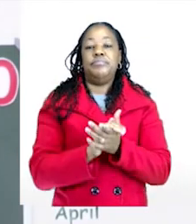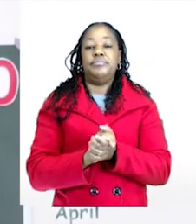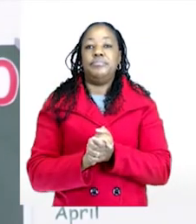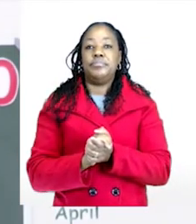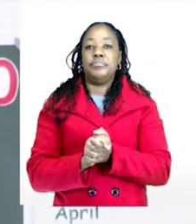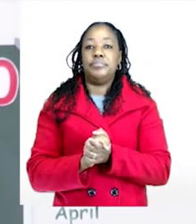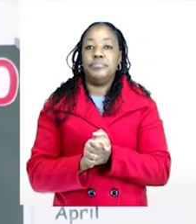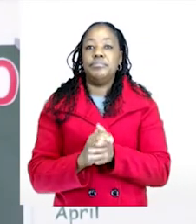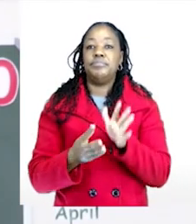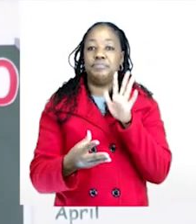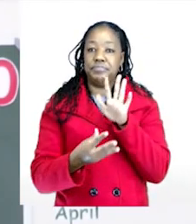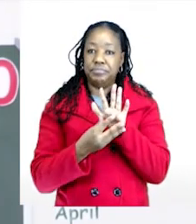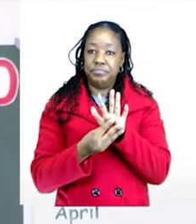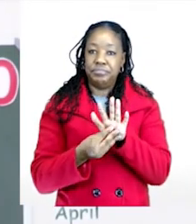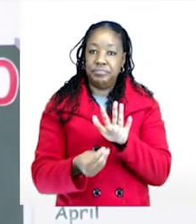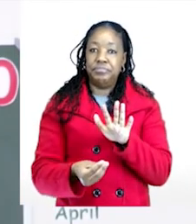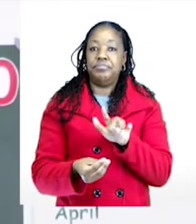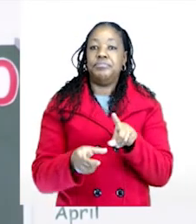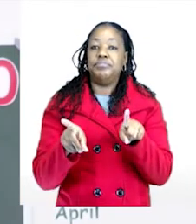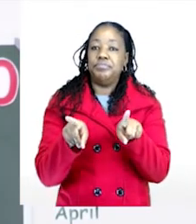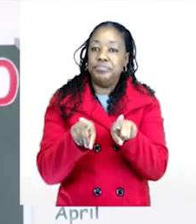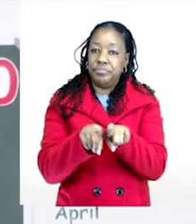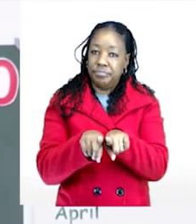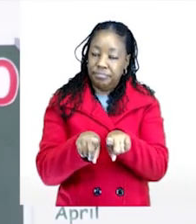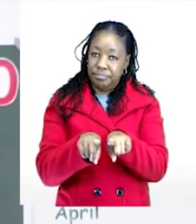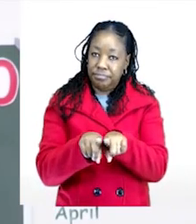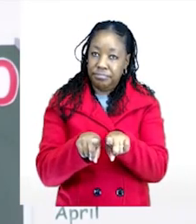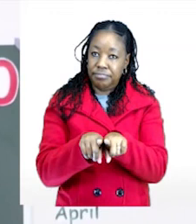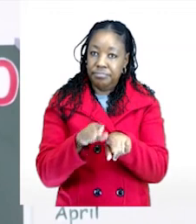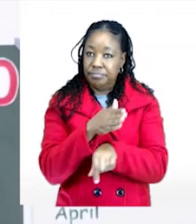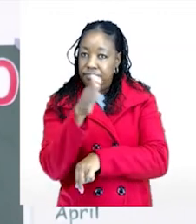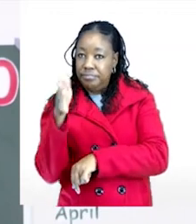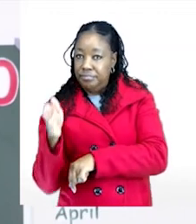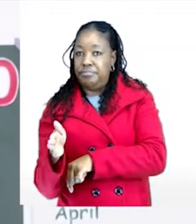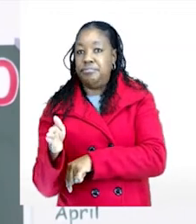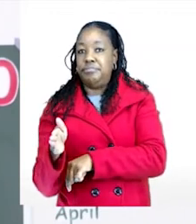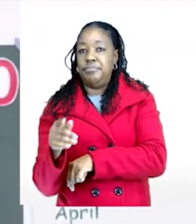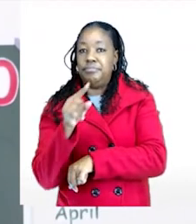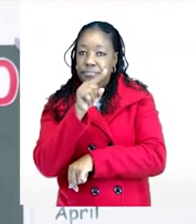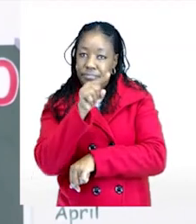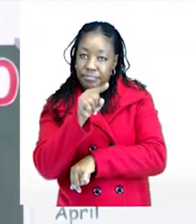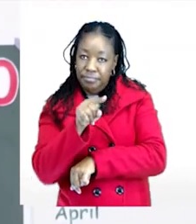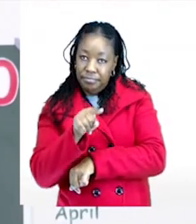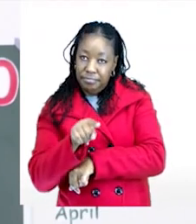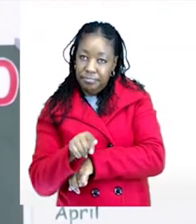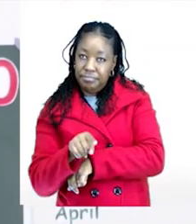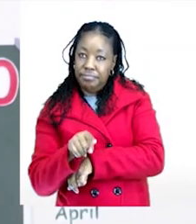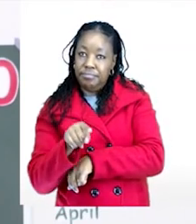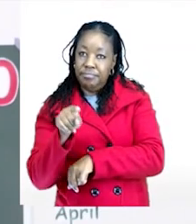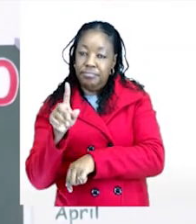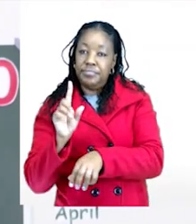need to copy the same dots as I have shown you on the whiteboard. First, let's trace with